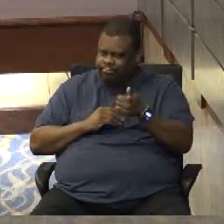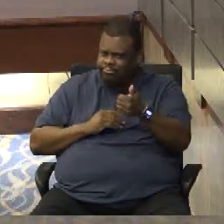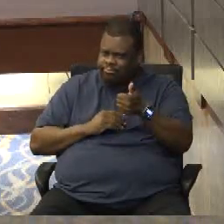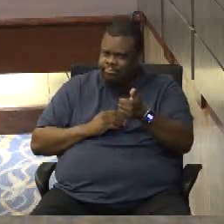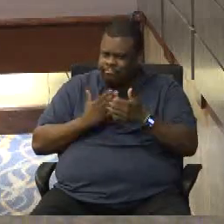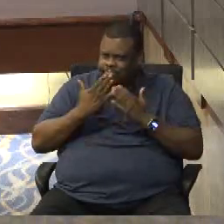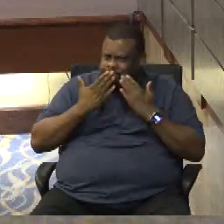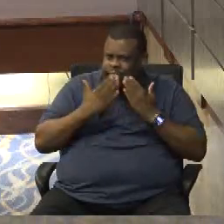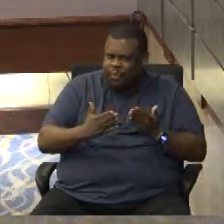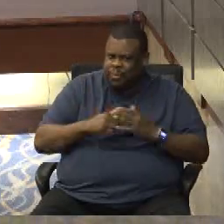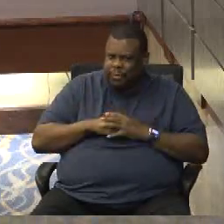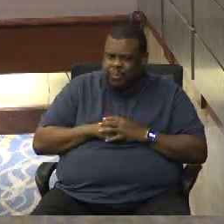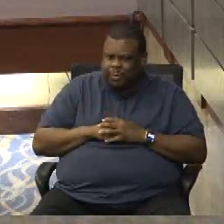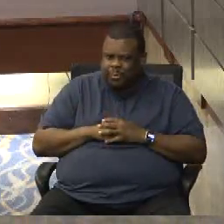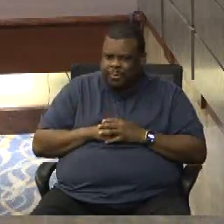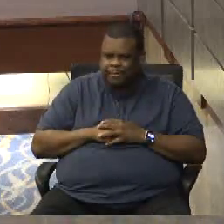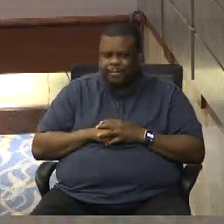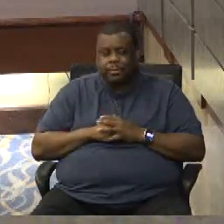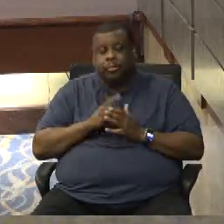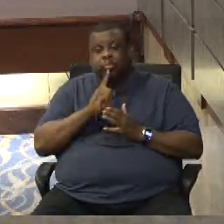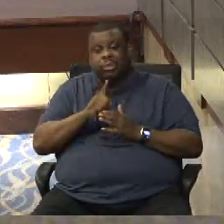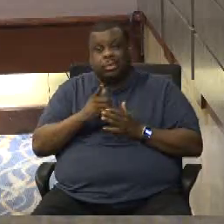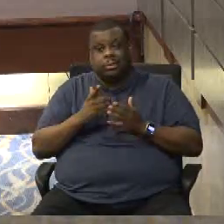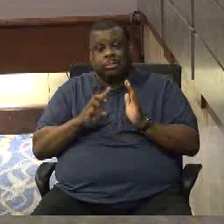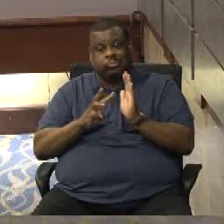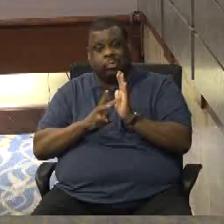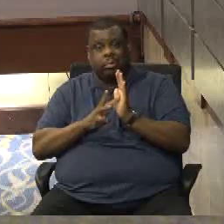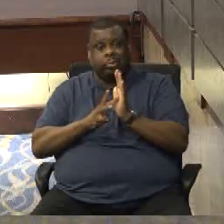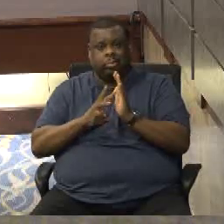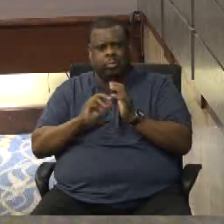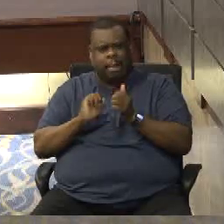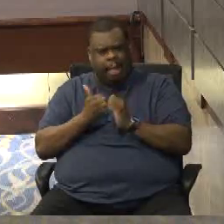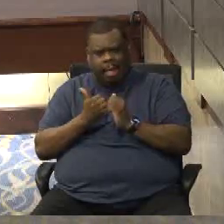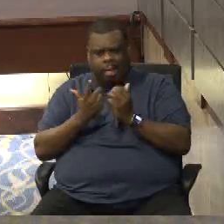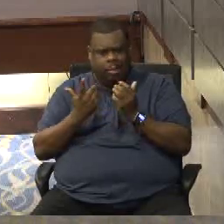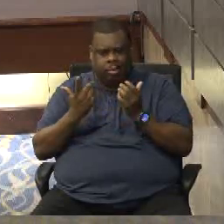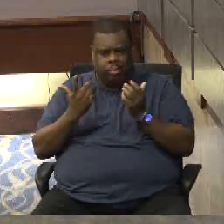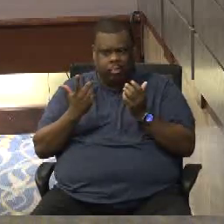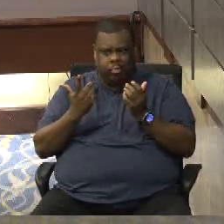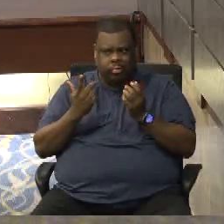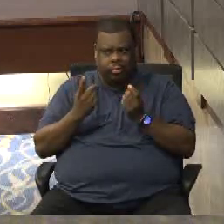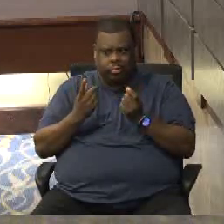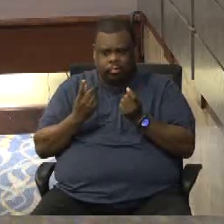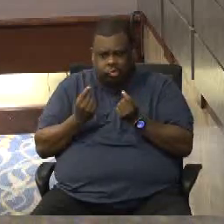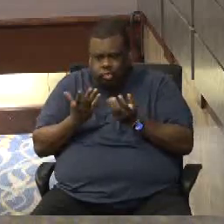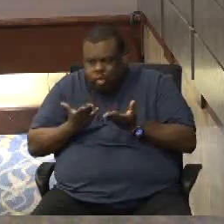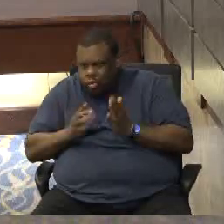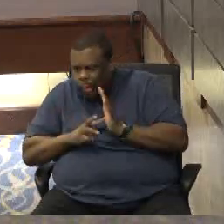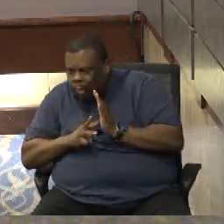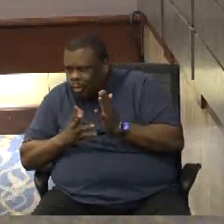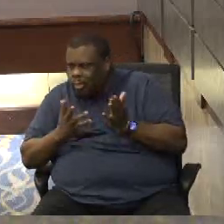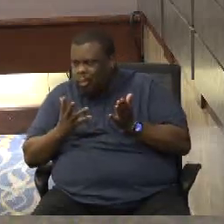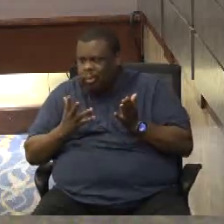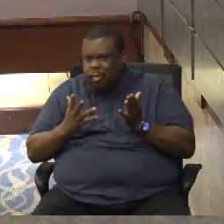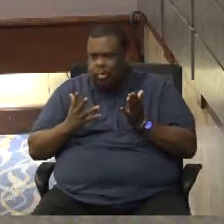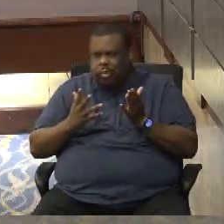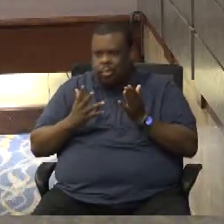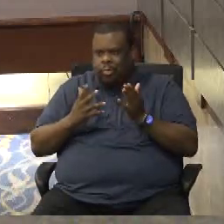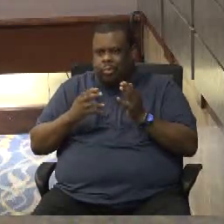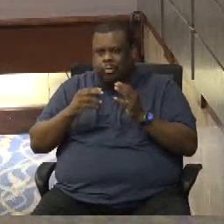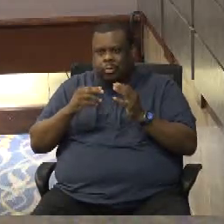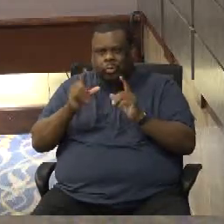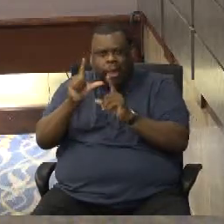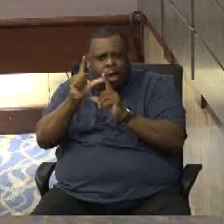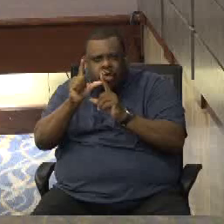It's important how and why we do everything. And I don't know if people realize how letters are shaped means something. The